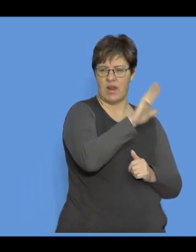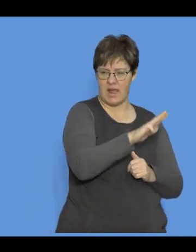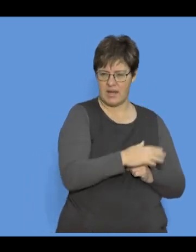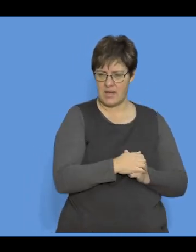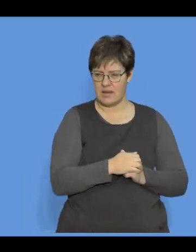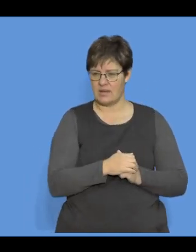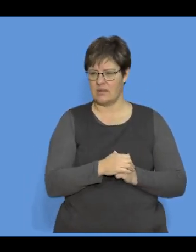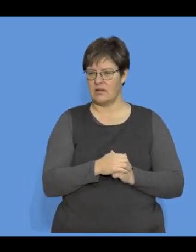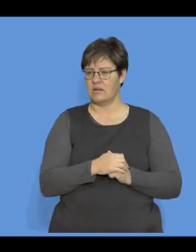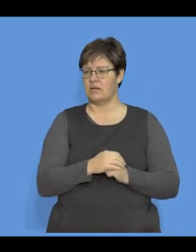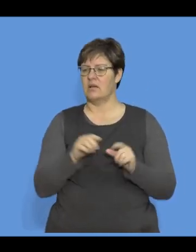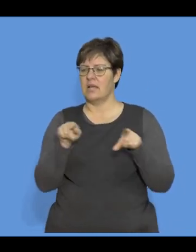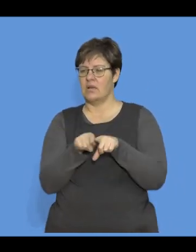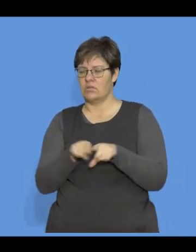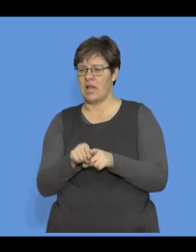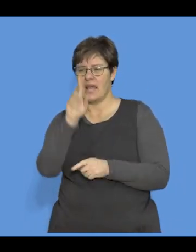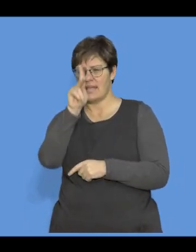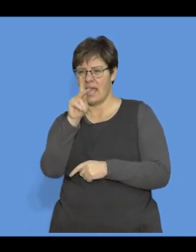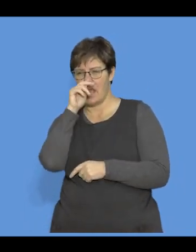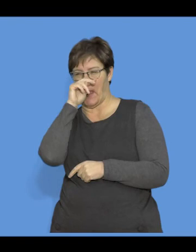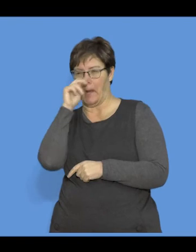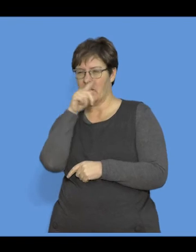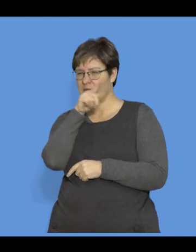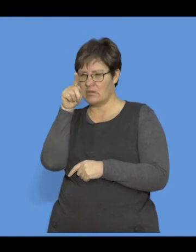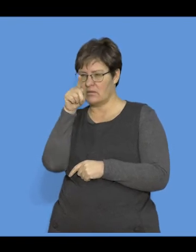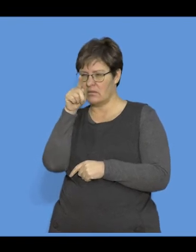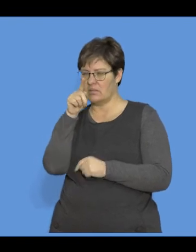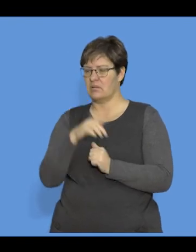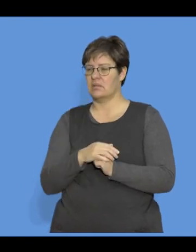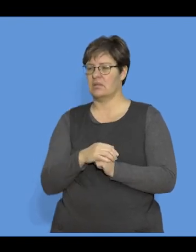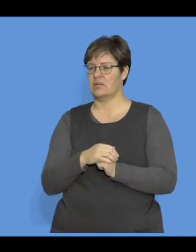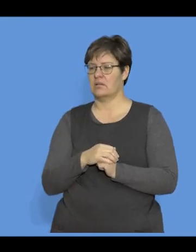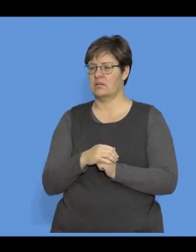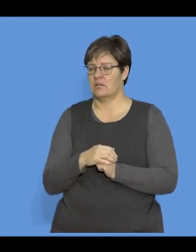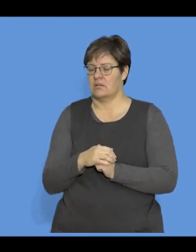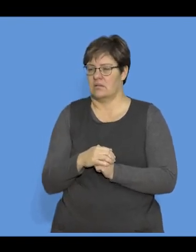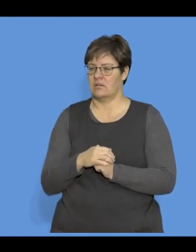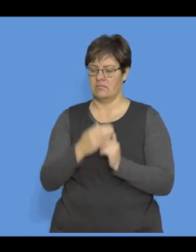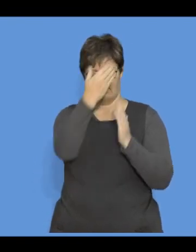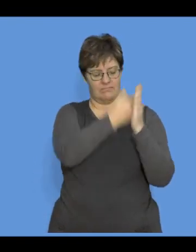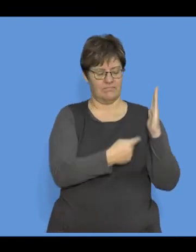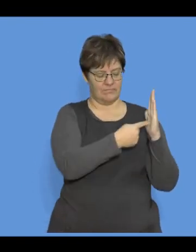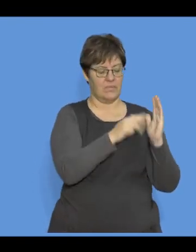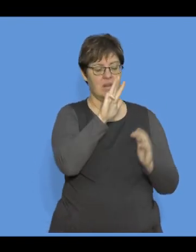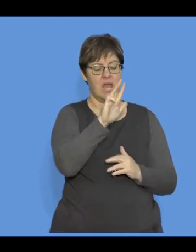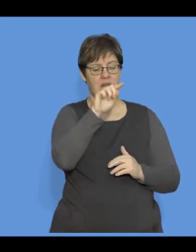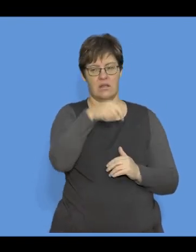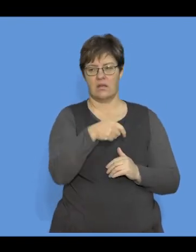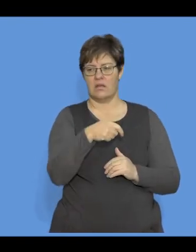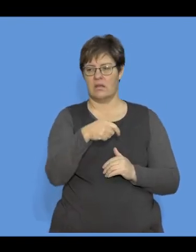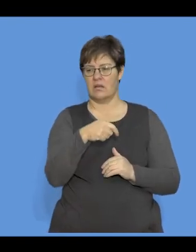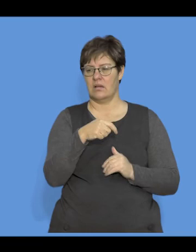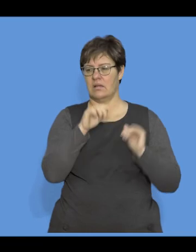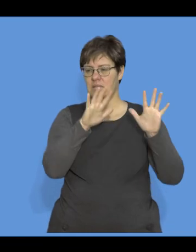5,09. We've got the K, which we can read from the physical constants on the data sheet, 9 times 10 to the 9, if I'm